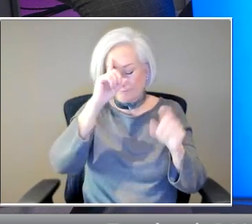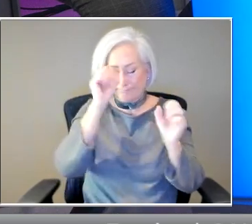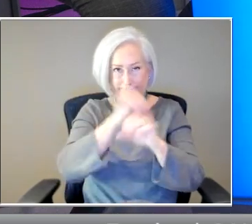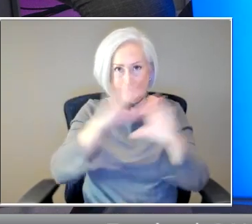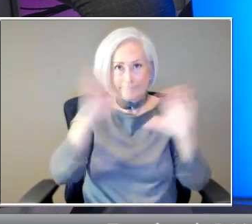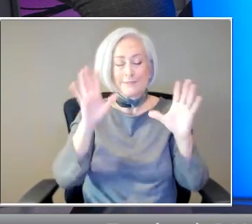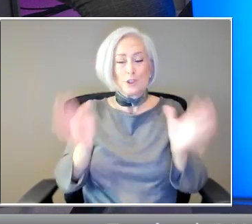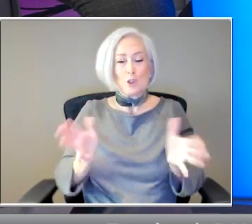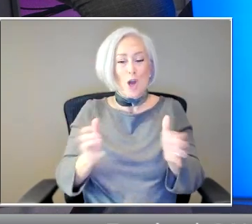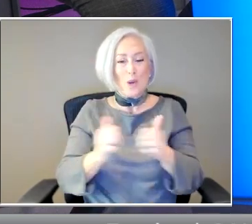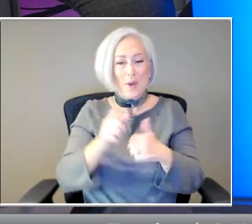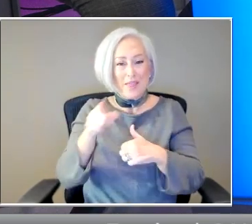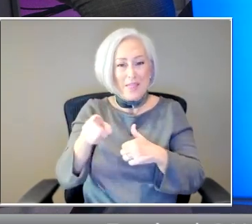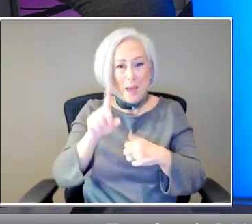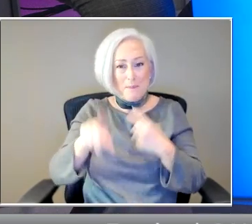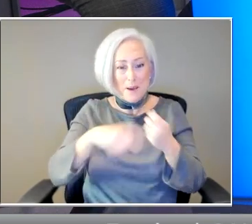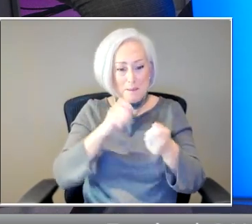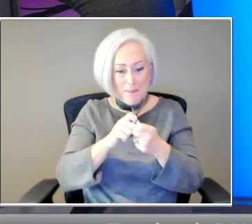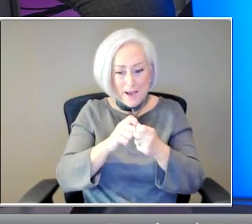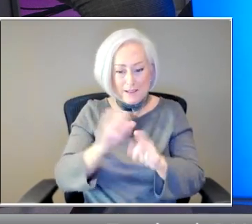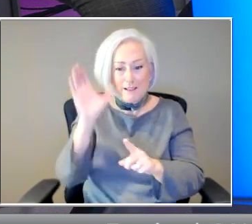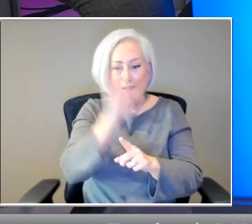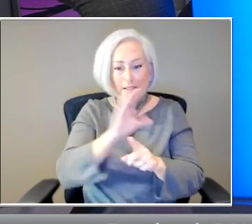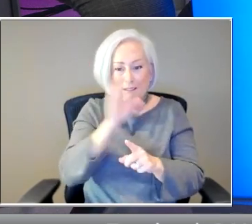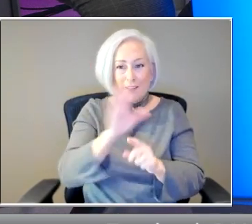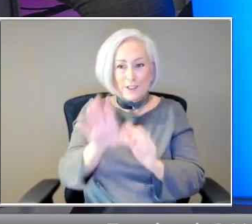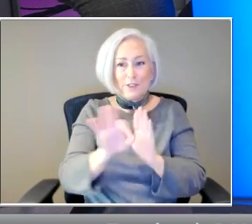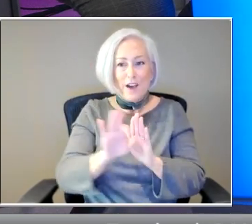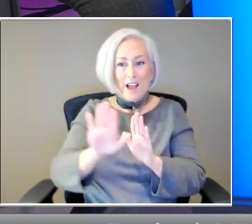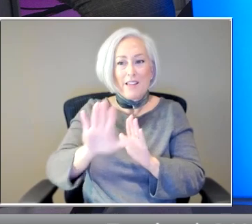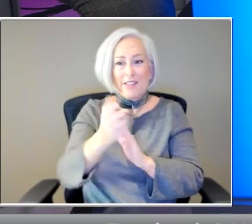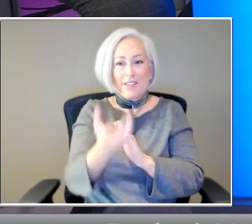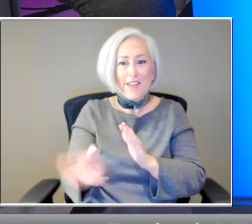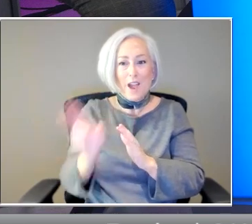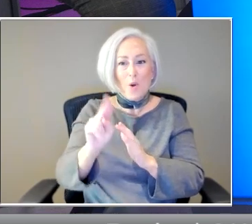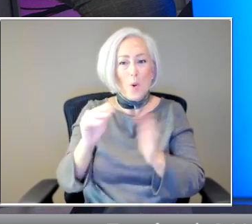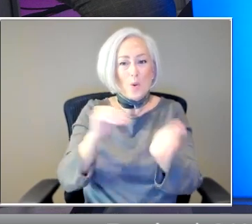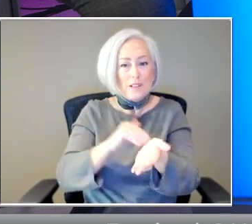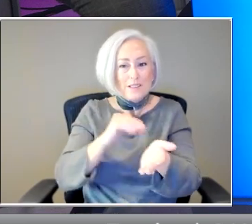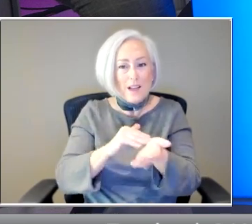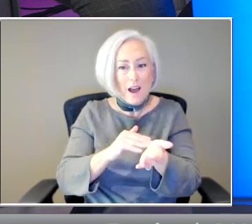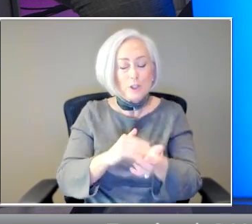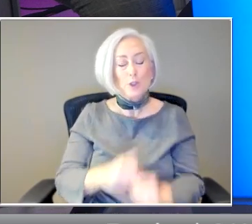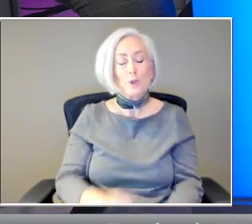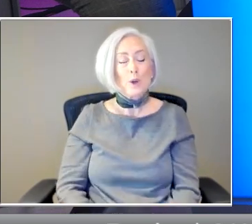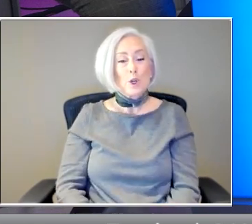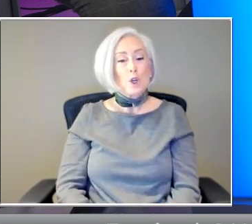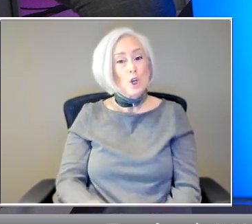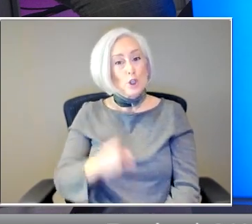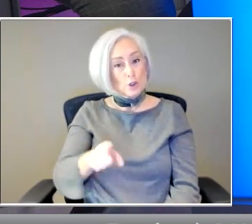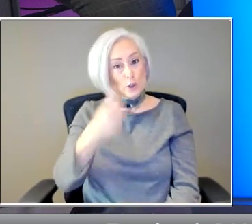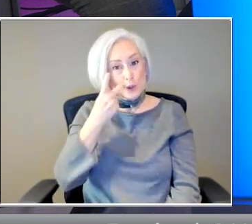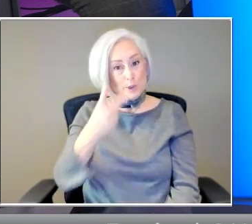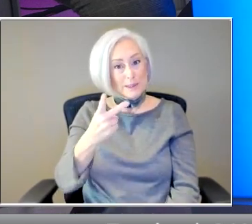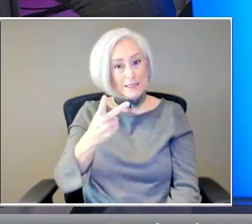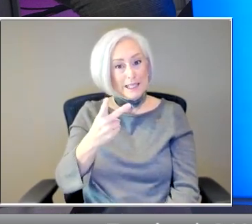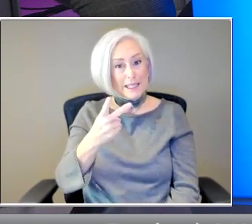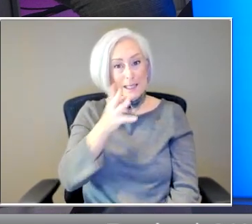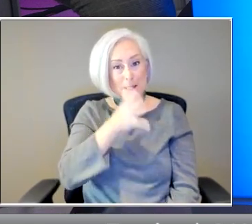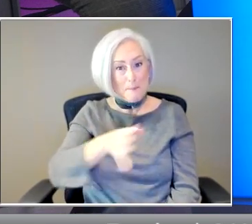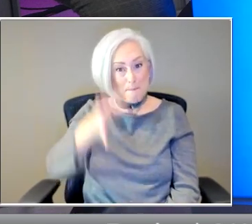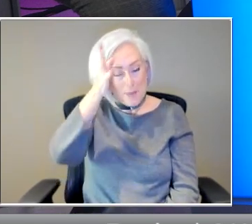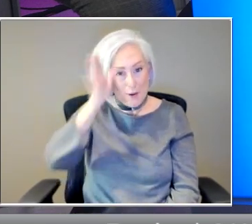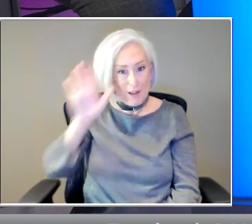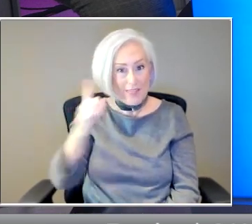teenager about finding their own set of doctors and such. Do you see the parents' eyes glaze over and the look of fear